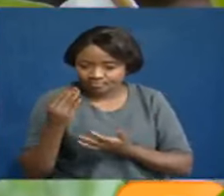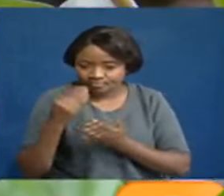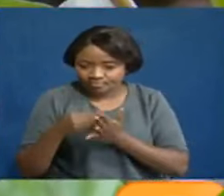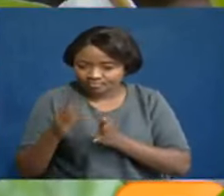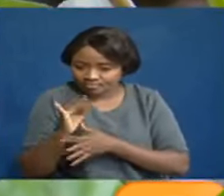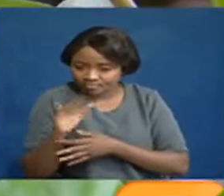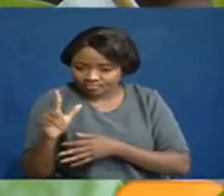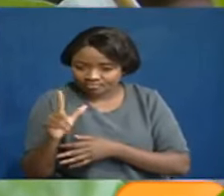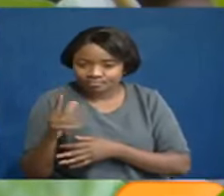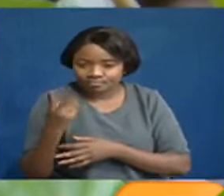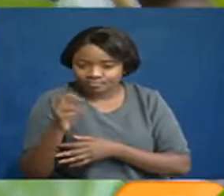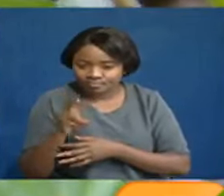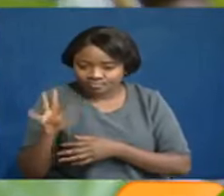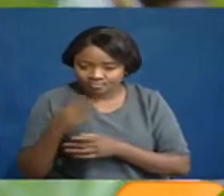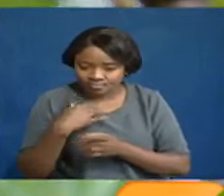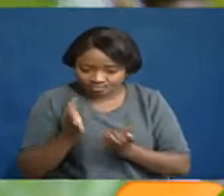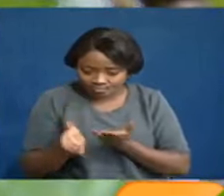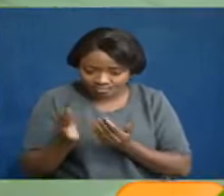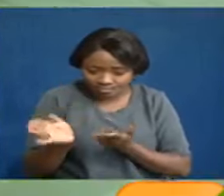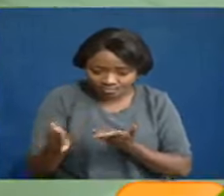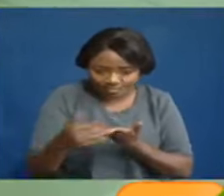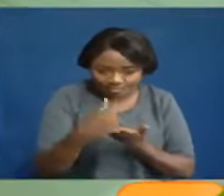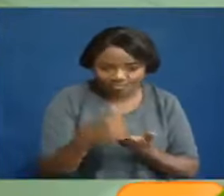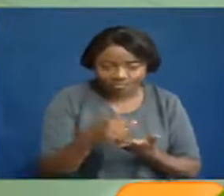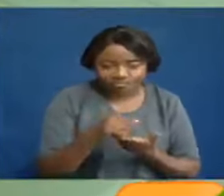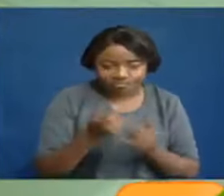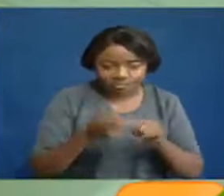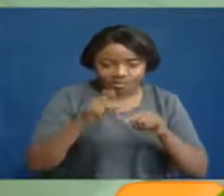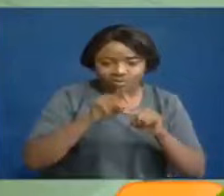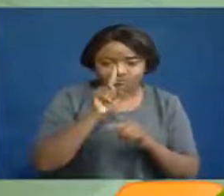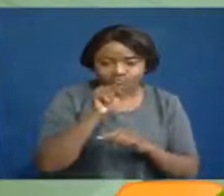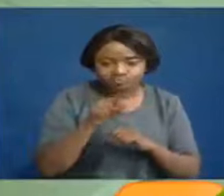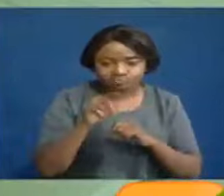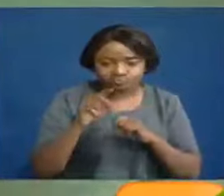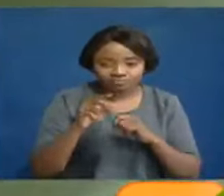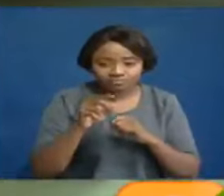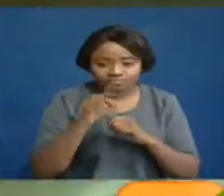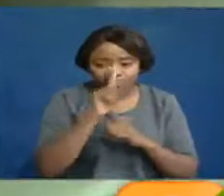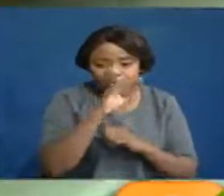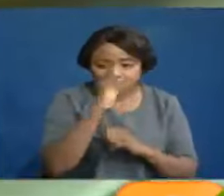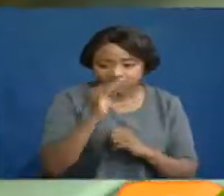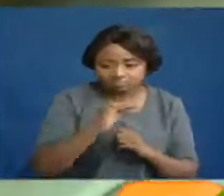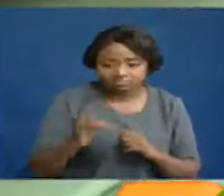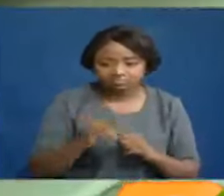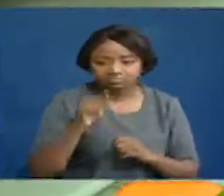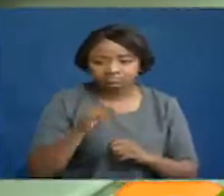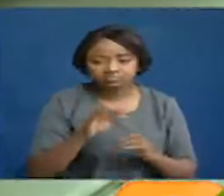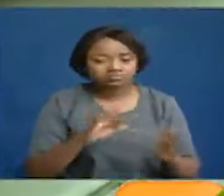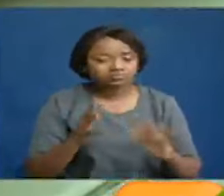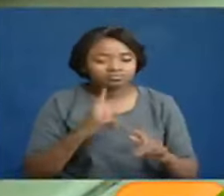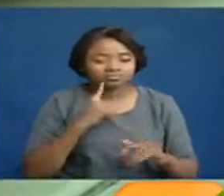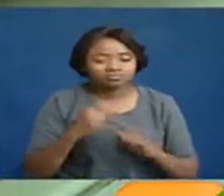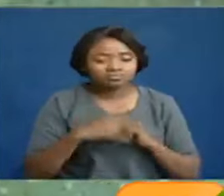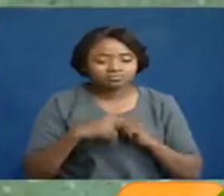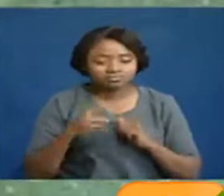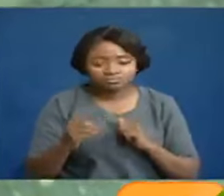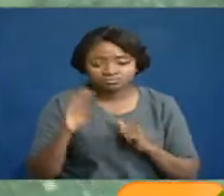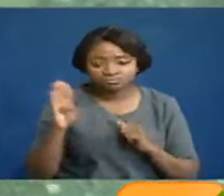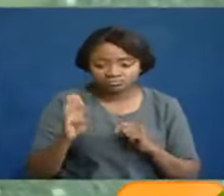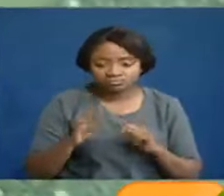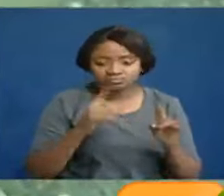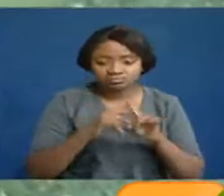between 0.9% and 1% of GDP in revenue, or roughly 170 billion shillings. Mwenda